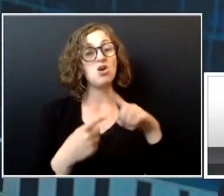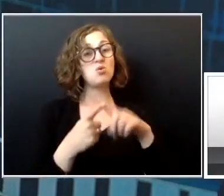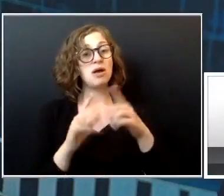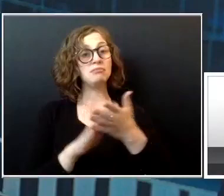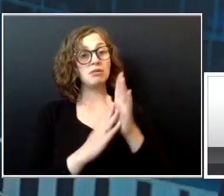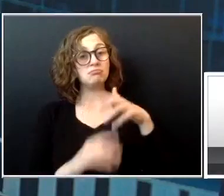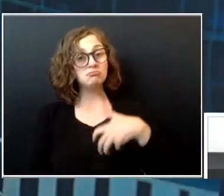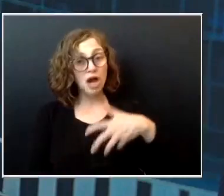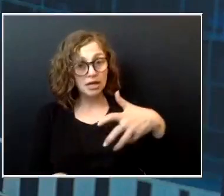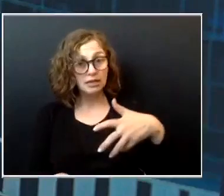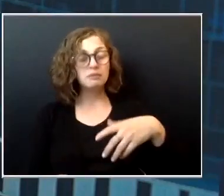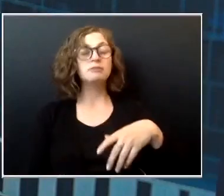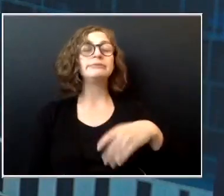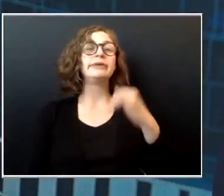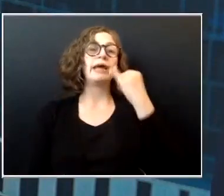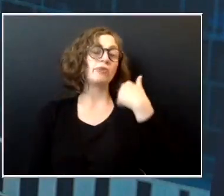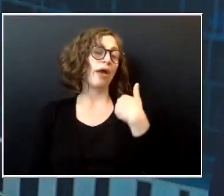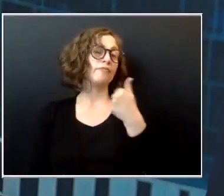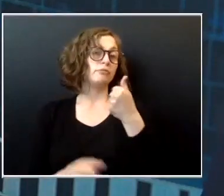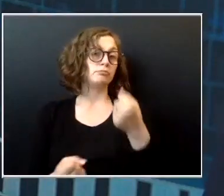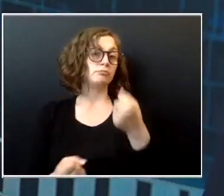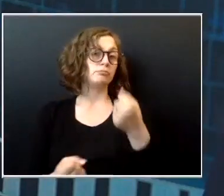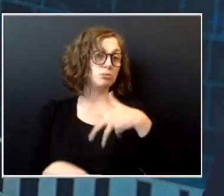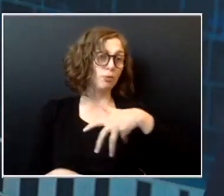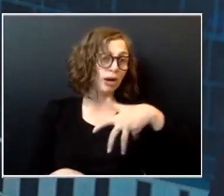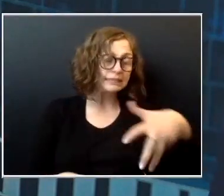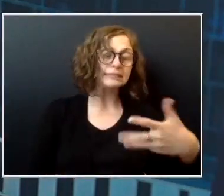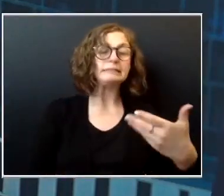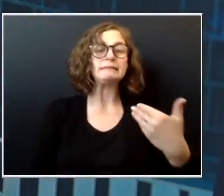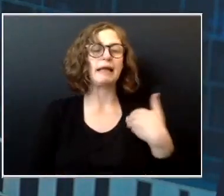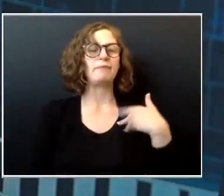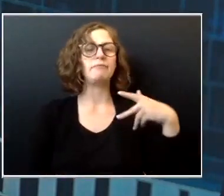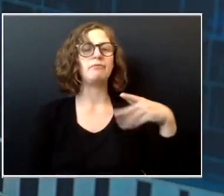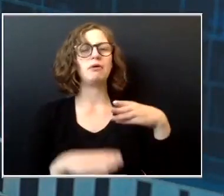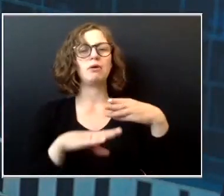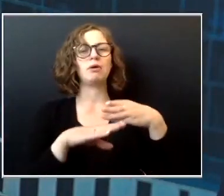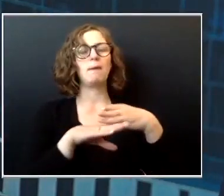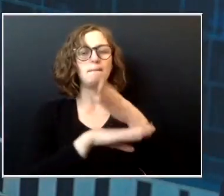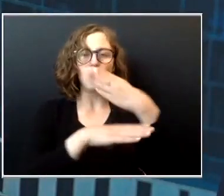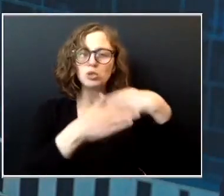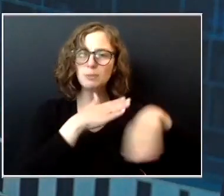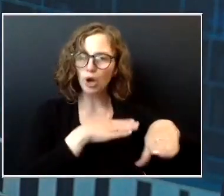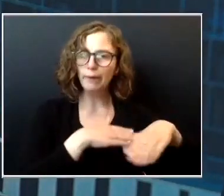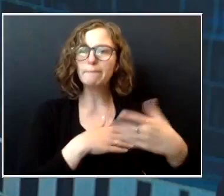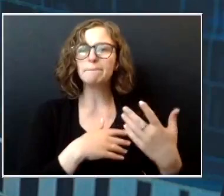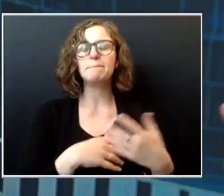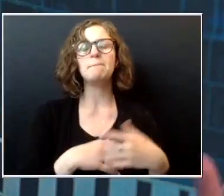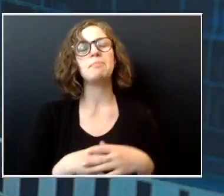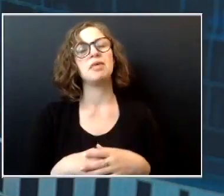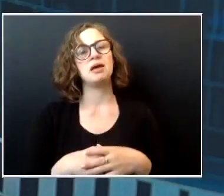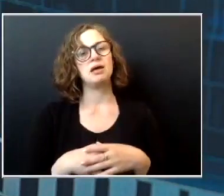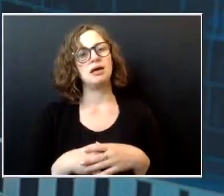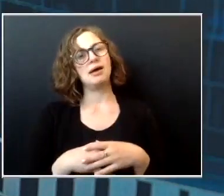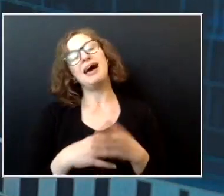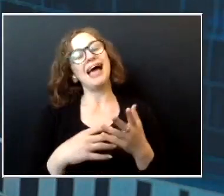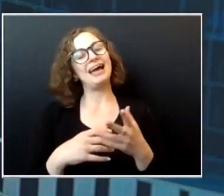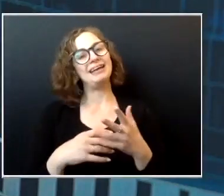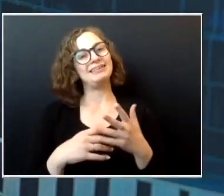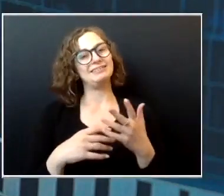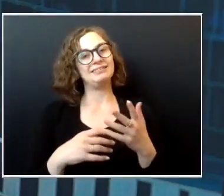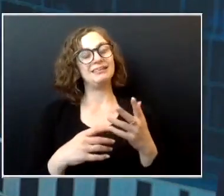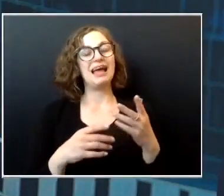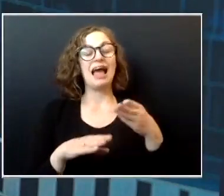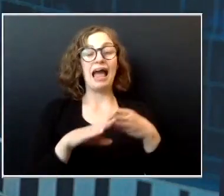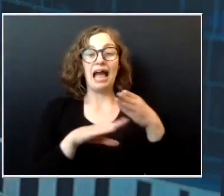go through that postpartum period. And as they're, reproductive aged, they then move into menopause. And